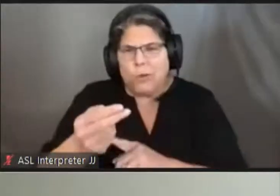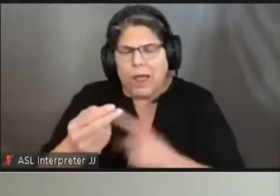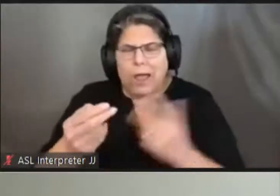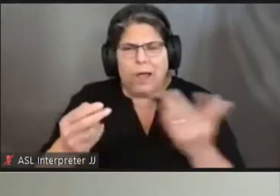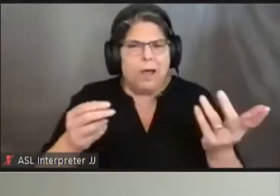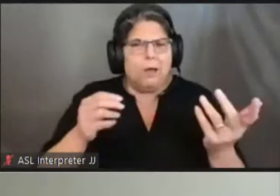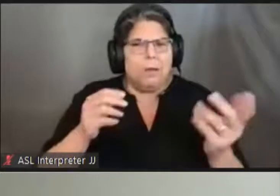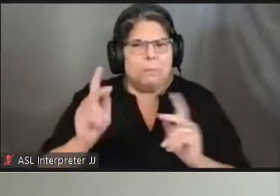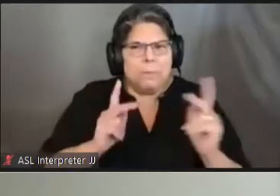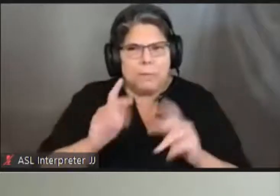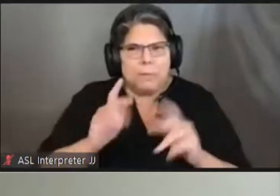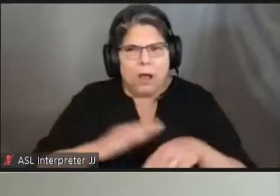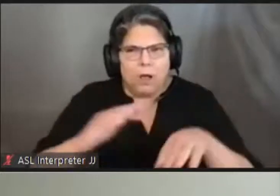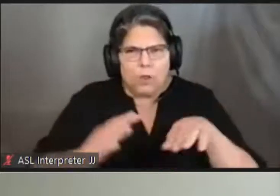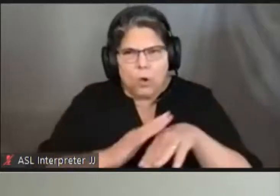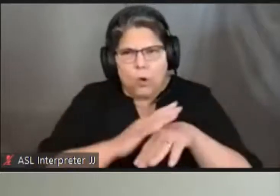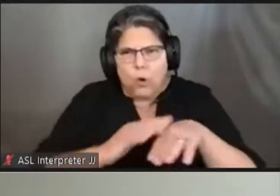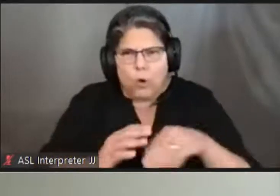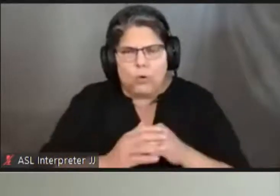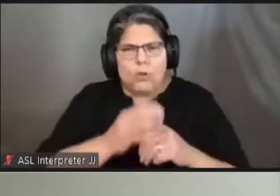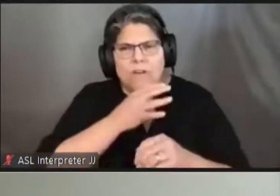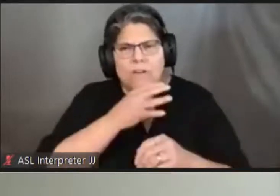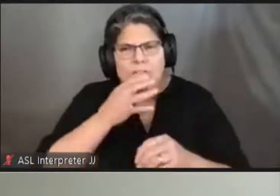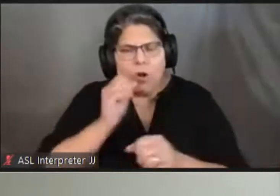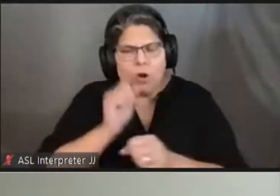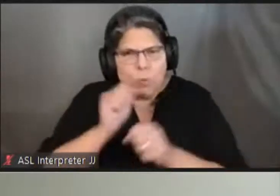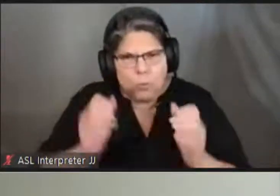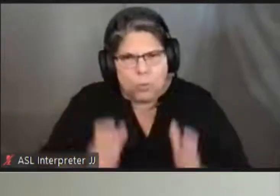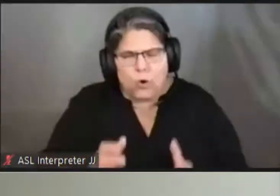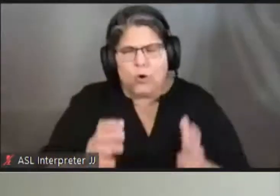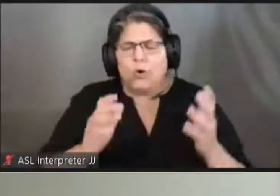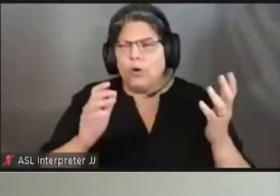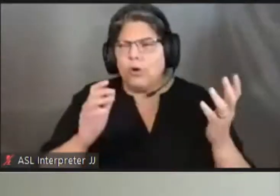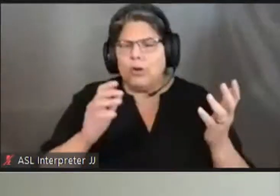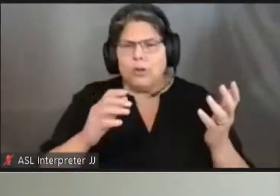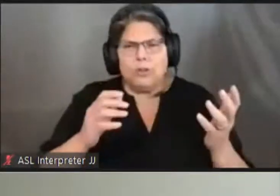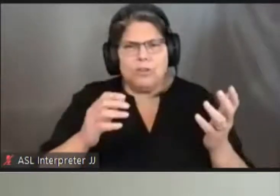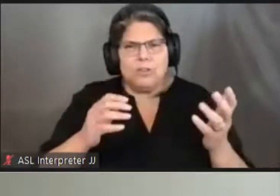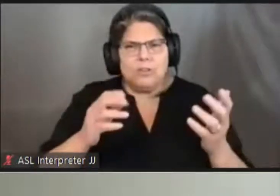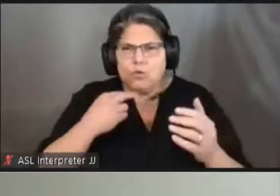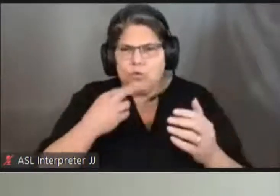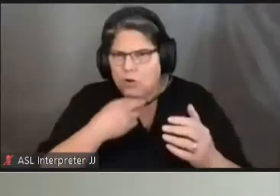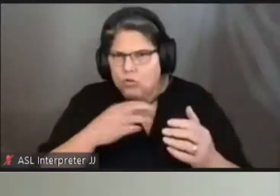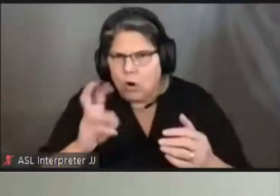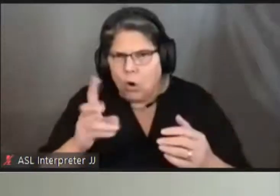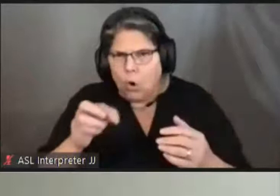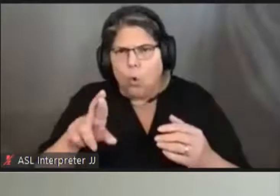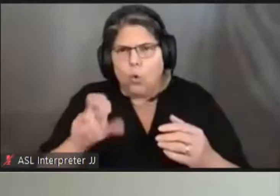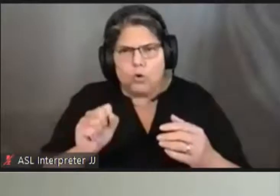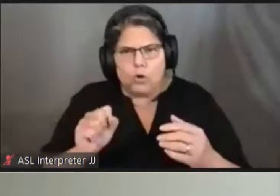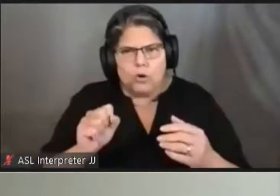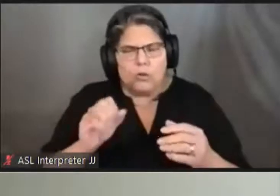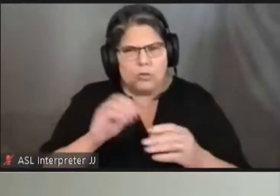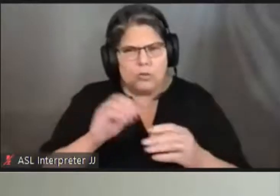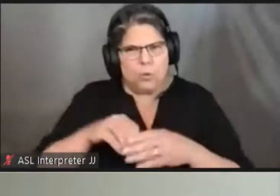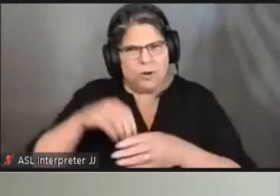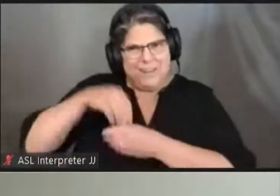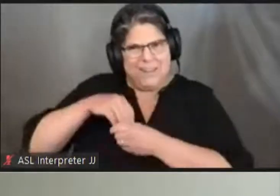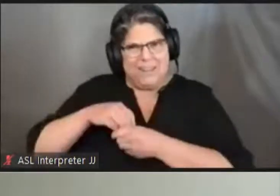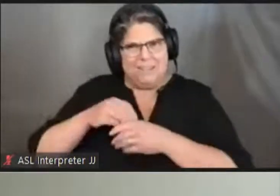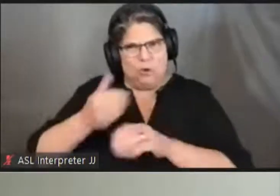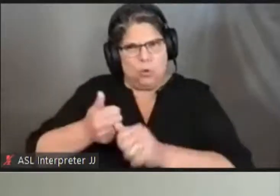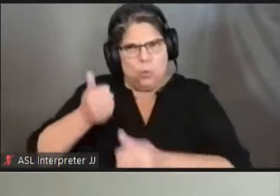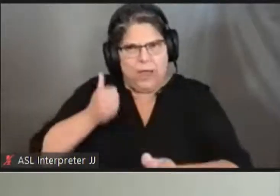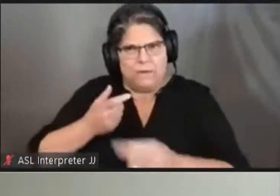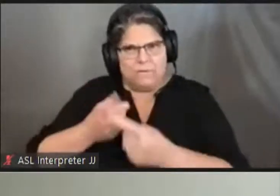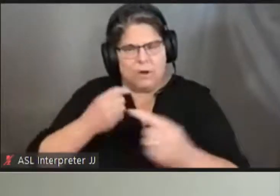coast and agricultural and restaurant owners further inland to try and get those groups of people into the